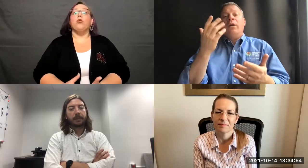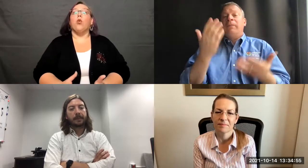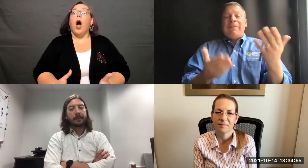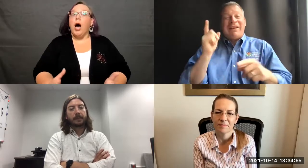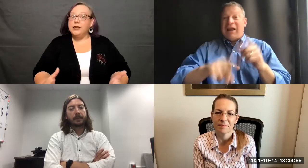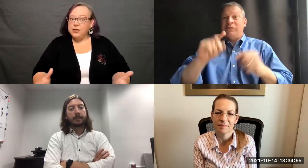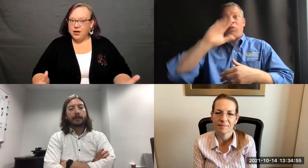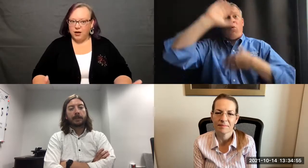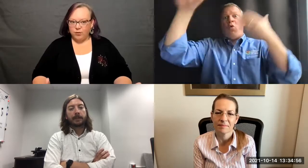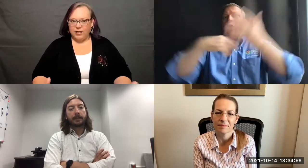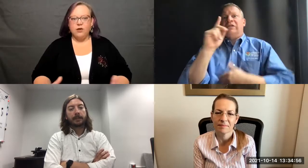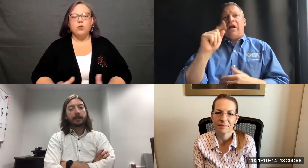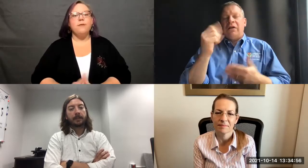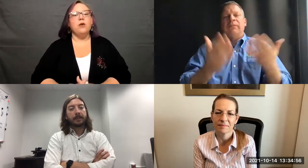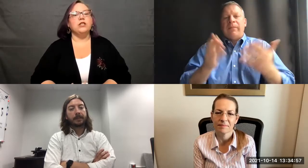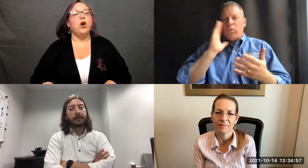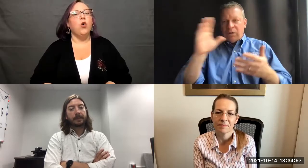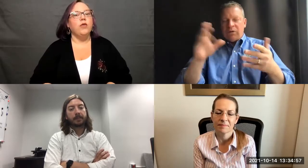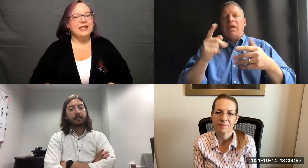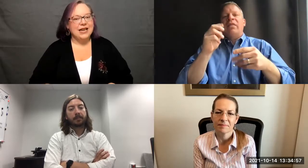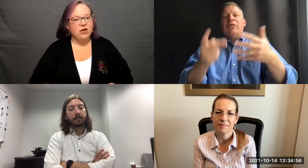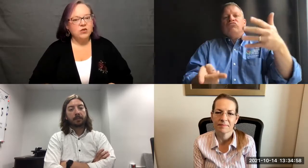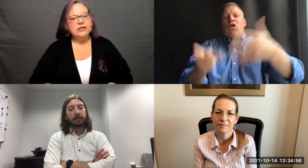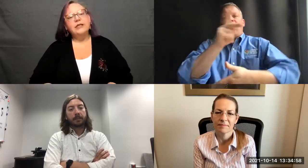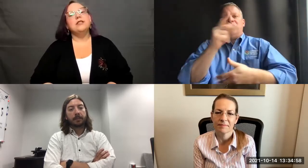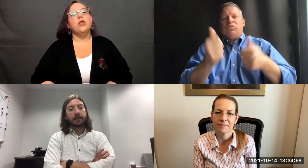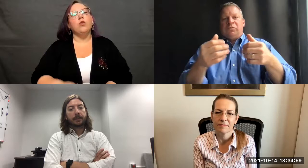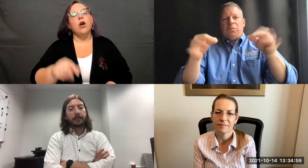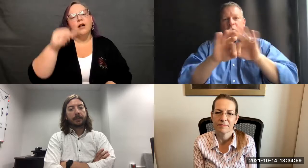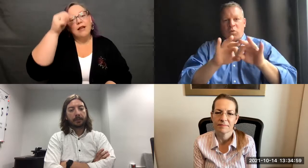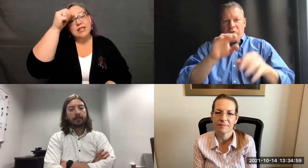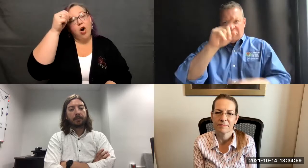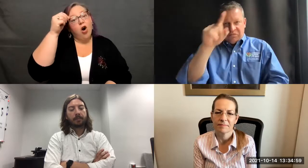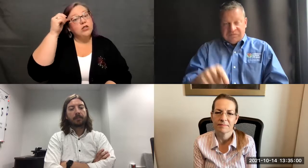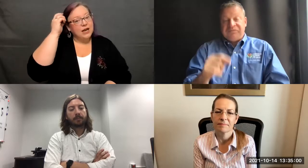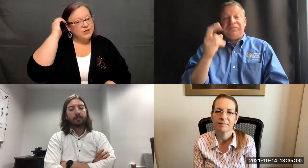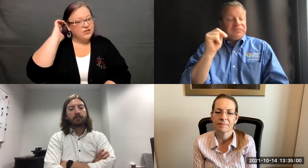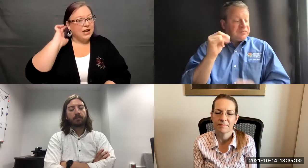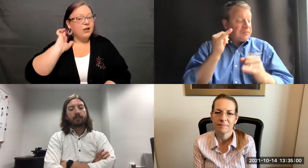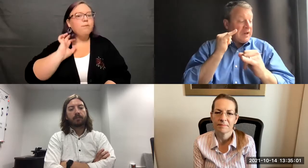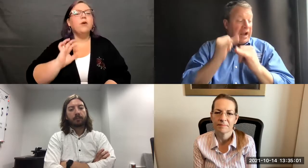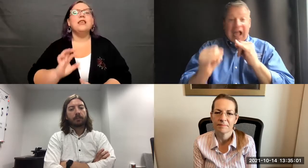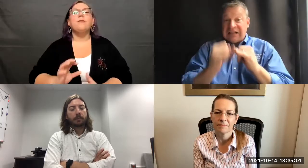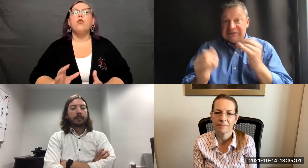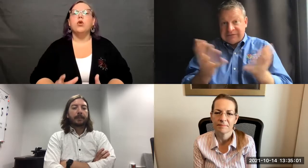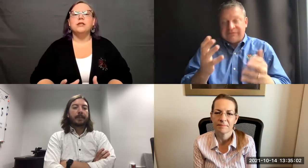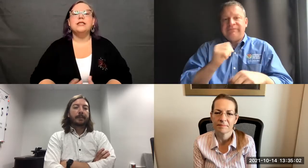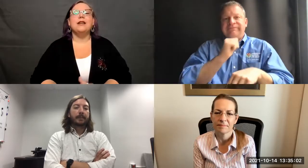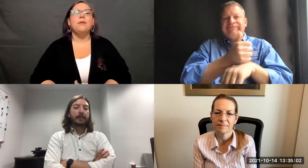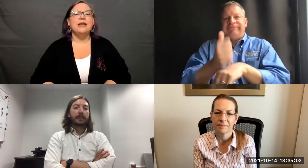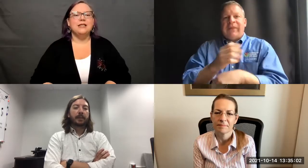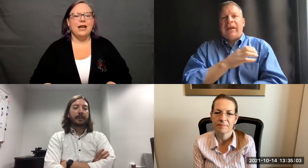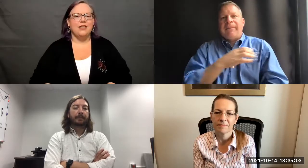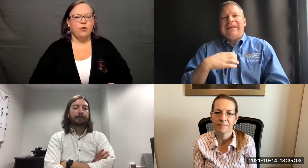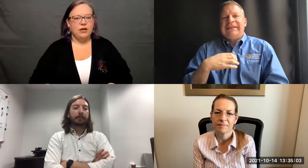very broad umbrella. We may want to hone that down so that we're not collecting all types of data, but the important